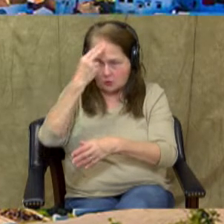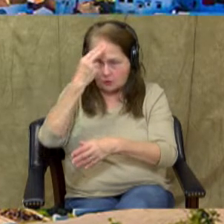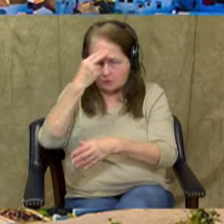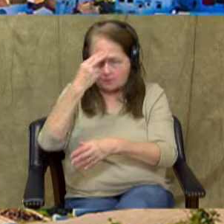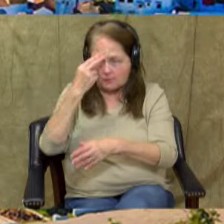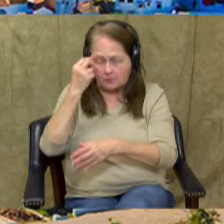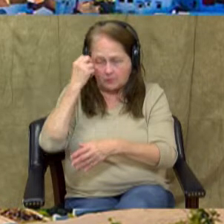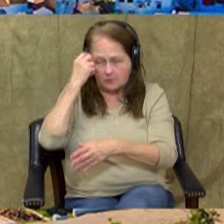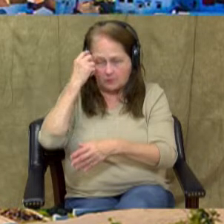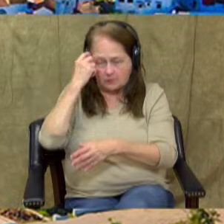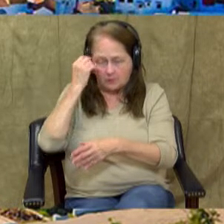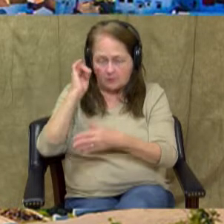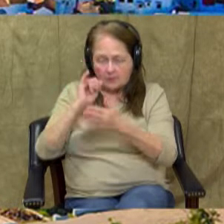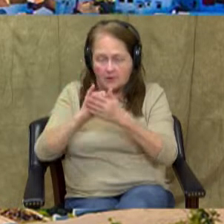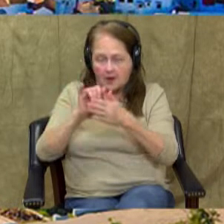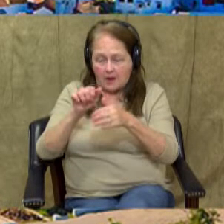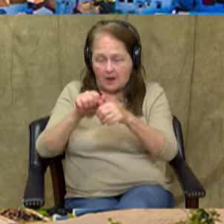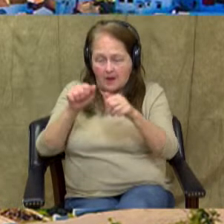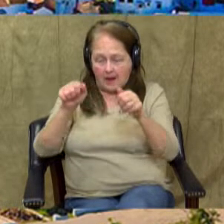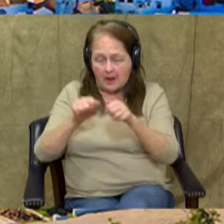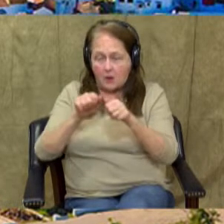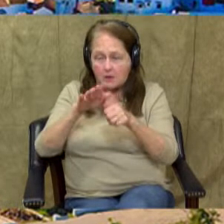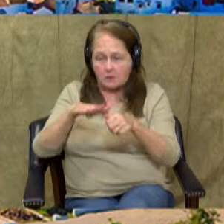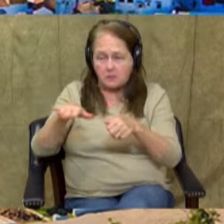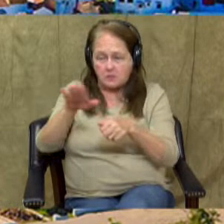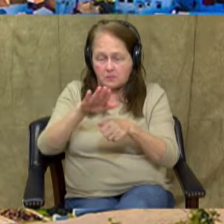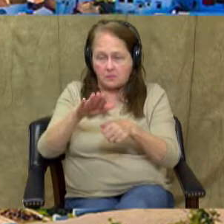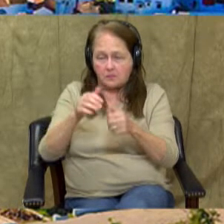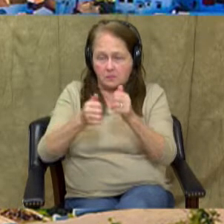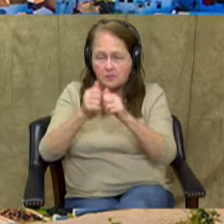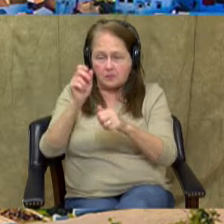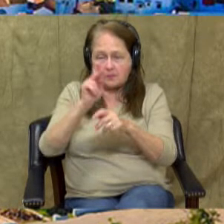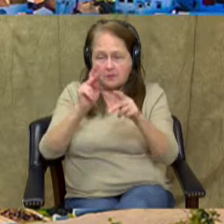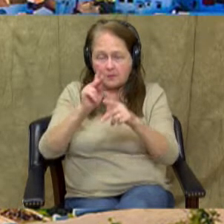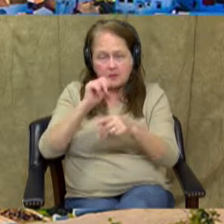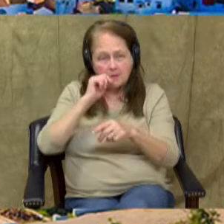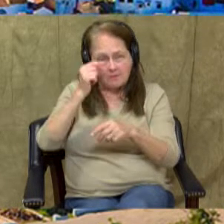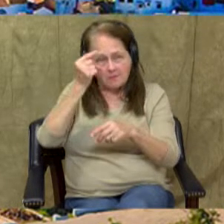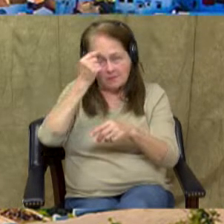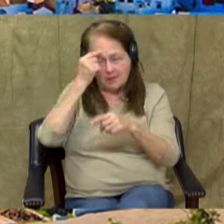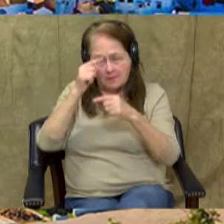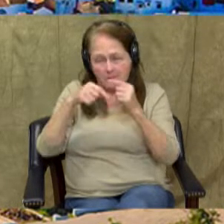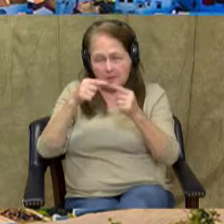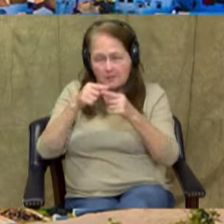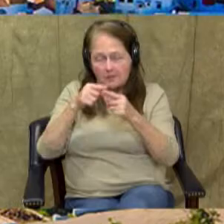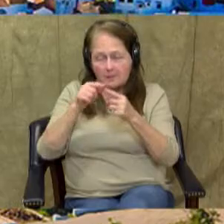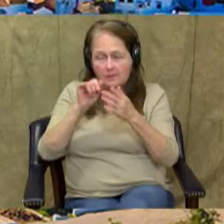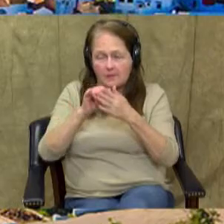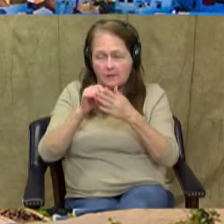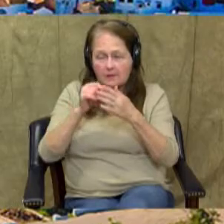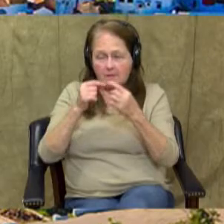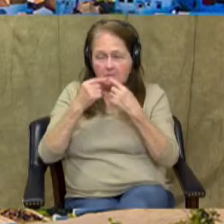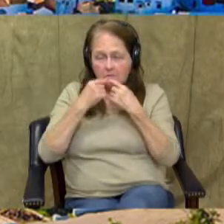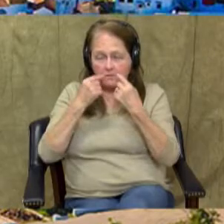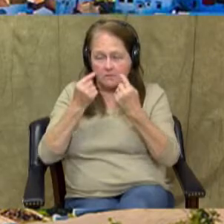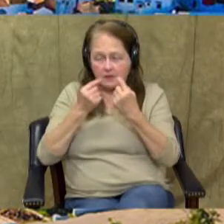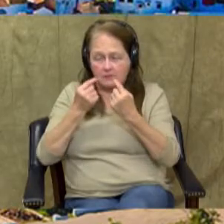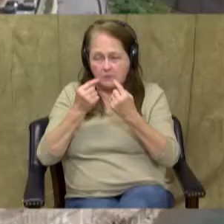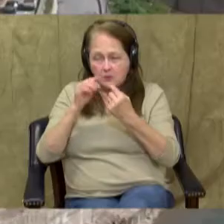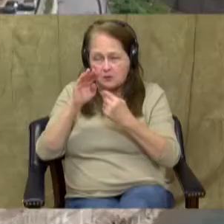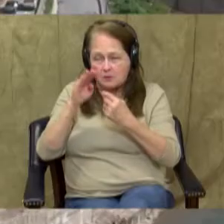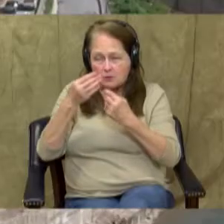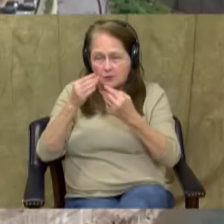very, very urbanized region that most people don't think about. Here's the famed Blue City of Morocco.